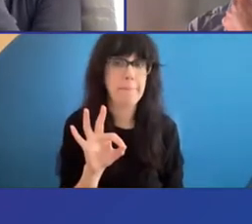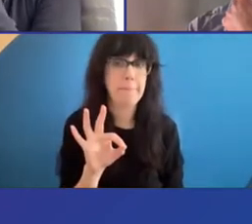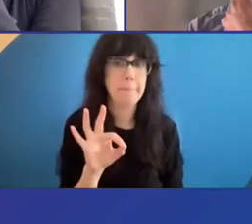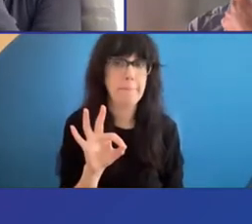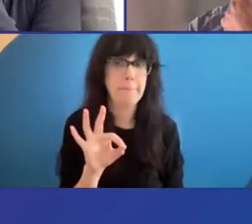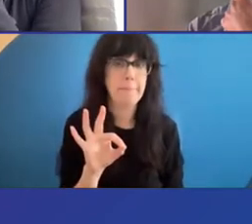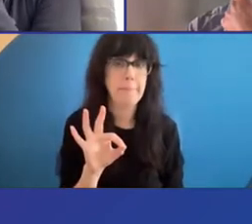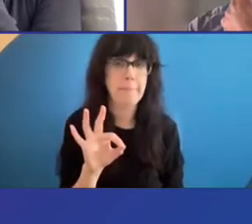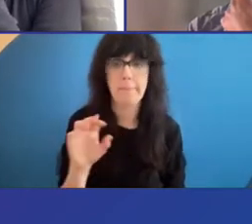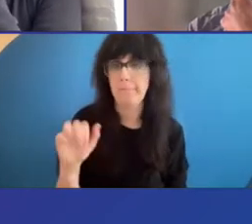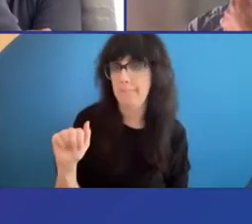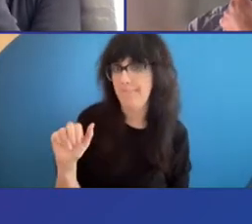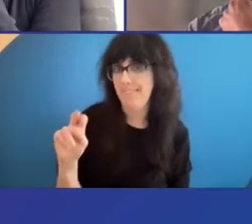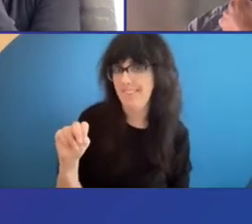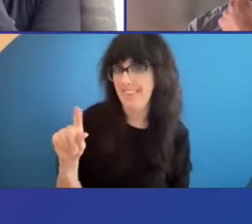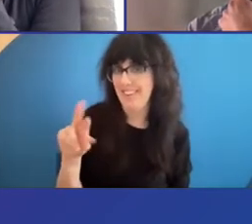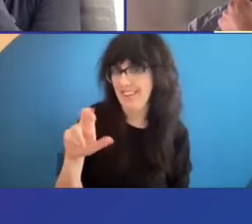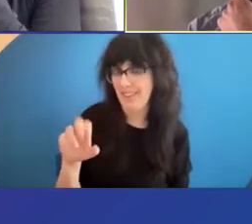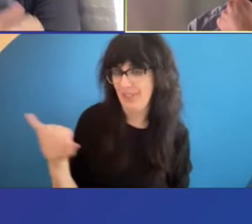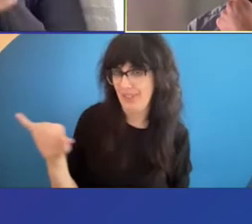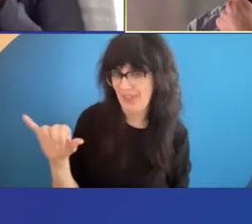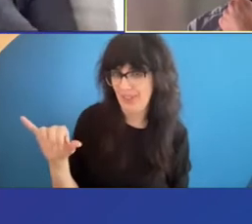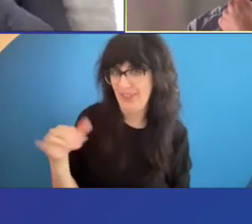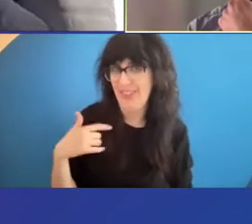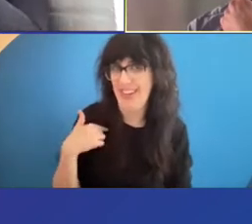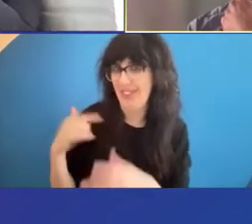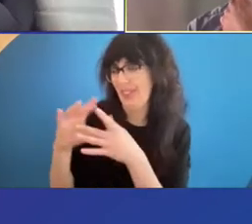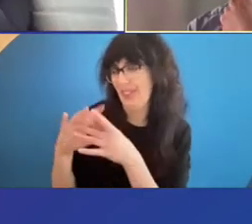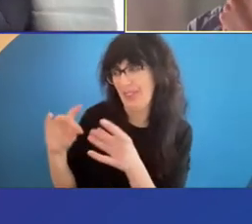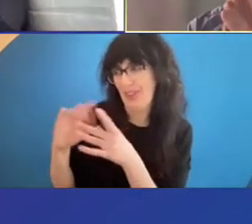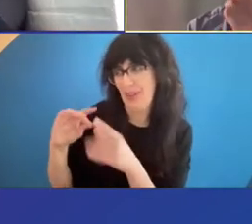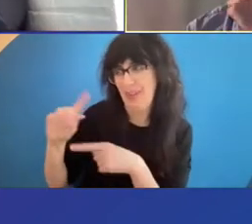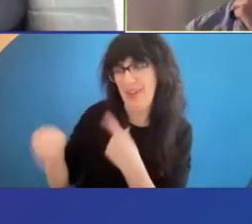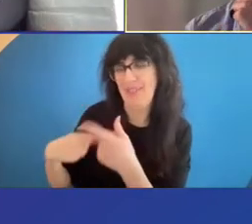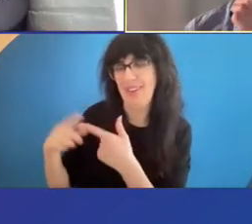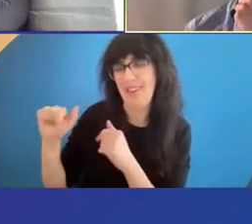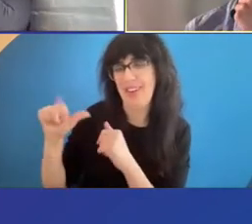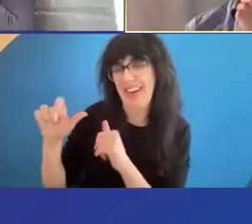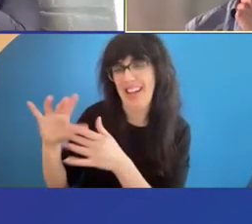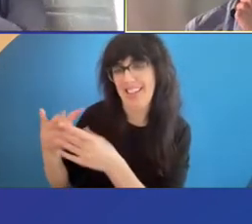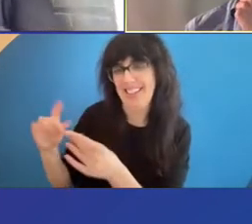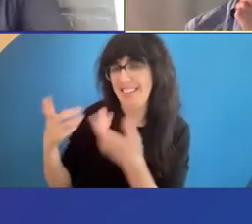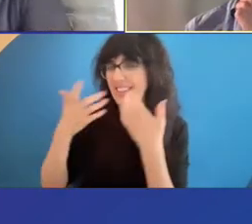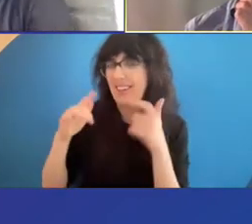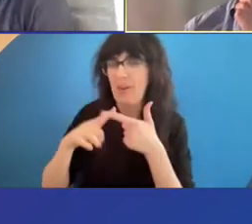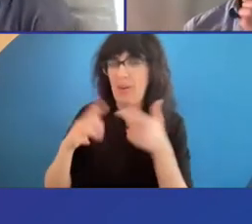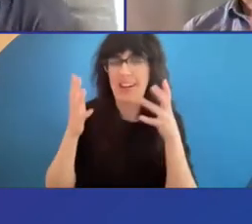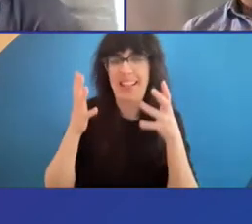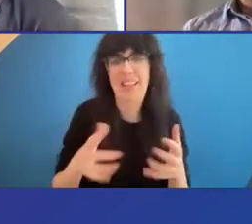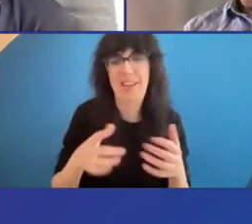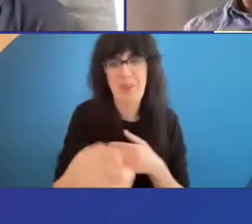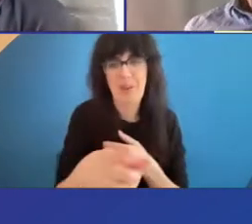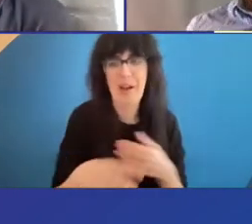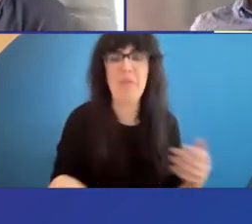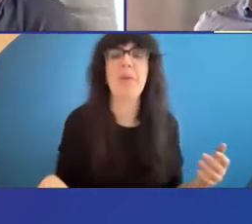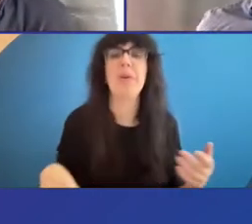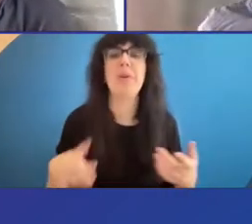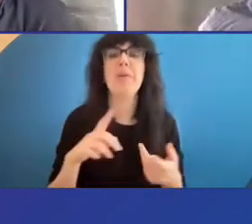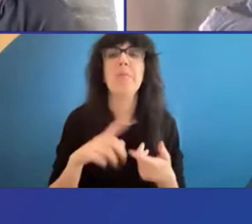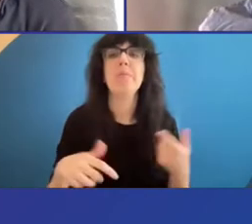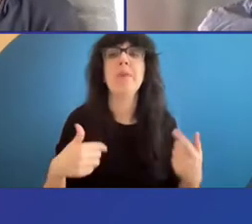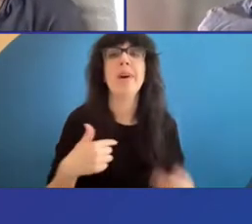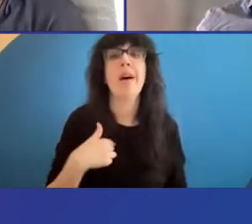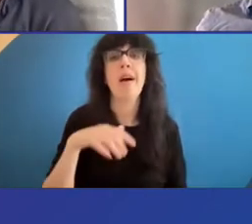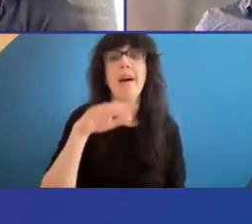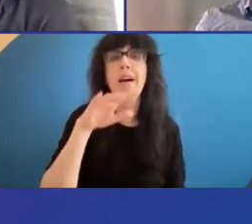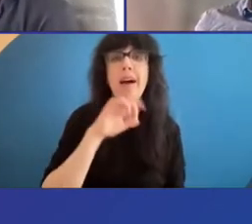And Andre as well, I was just commenting on this, not leaving you out. But y'all, I'm